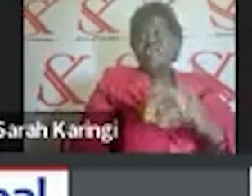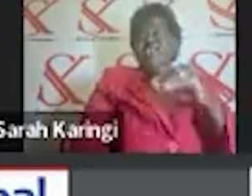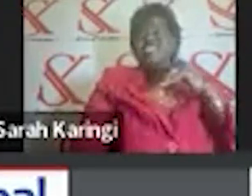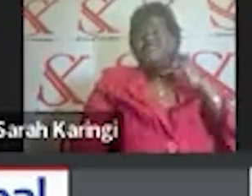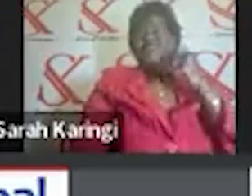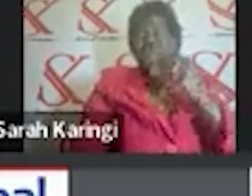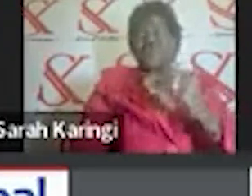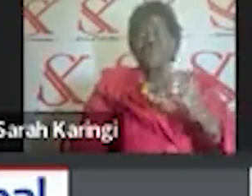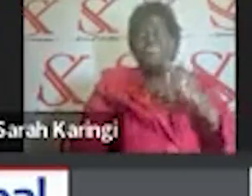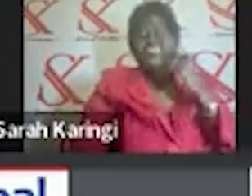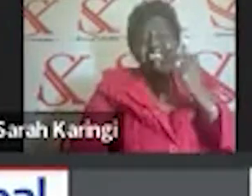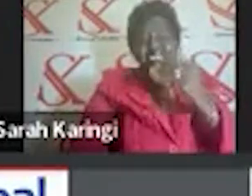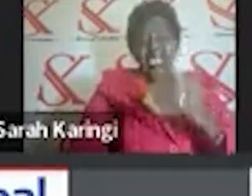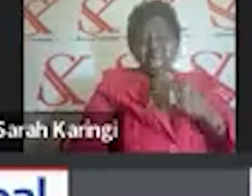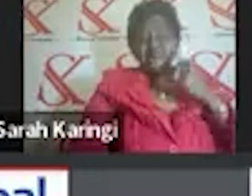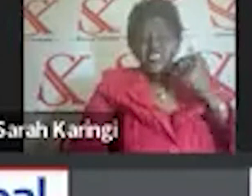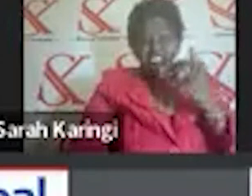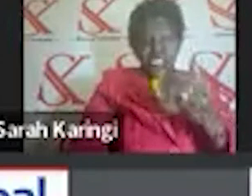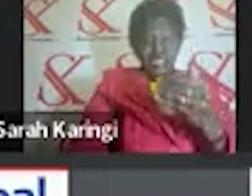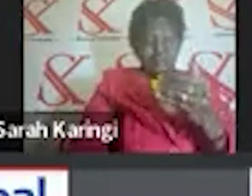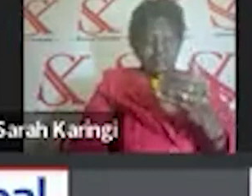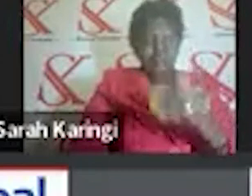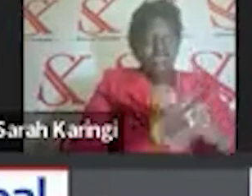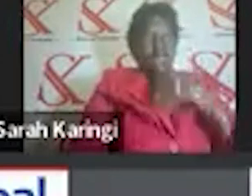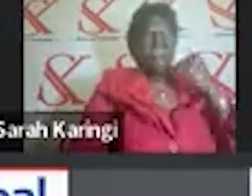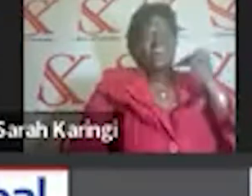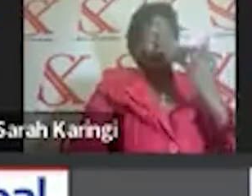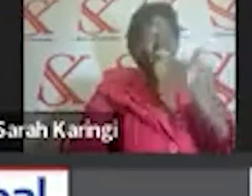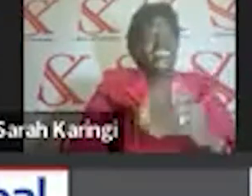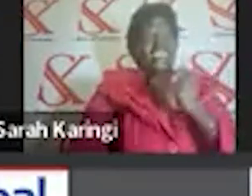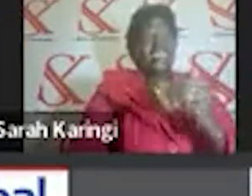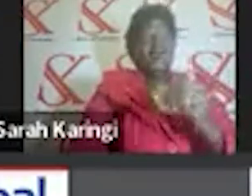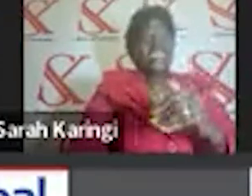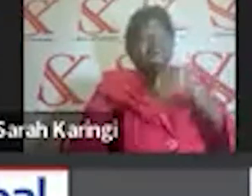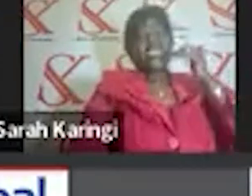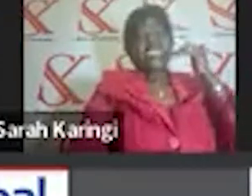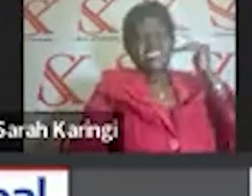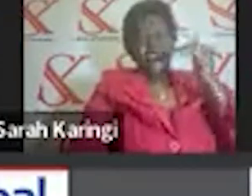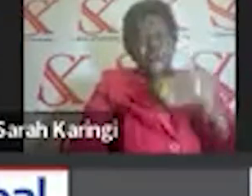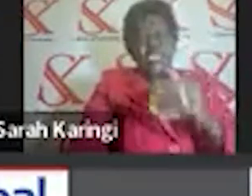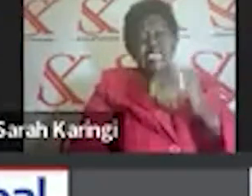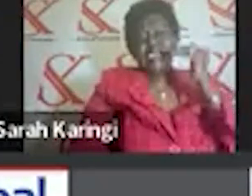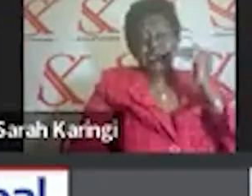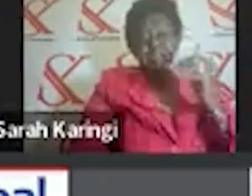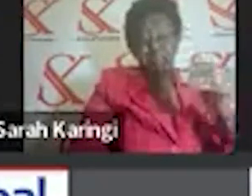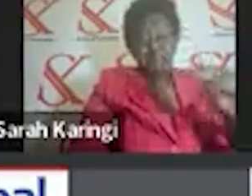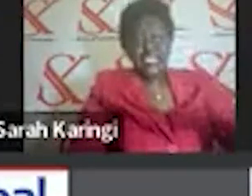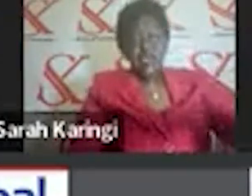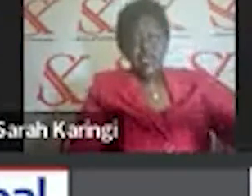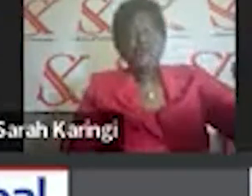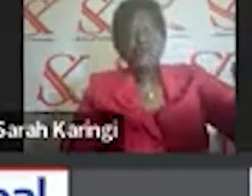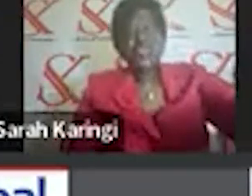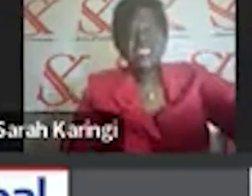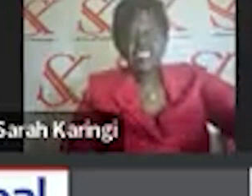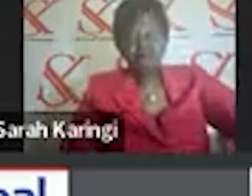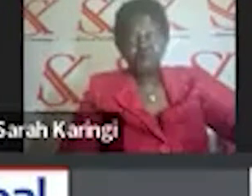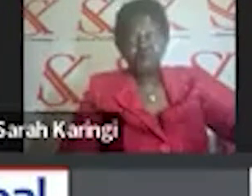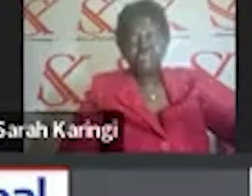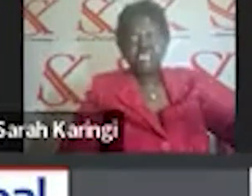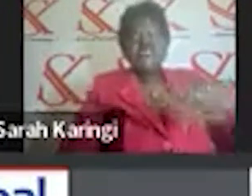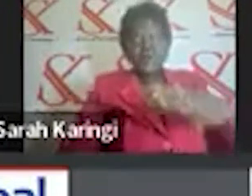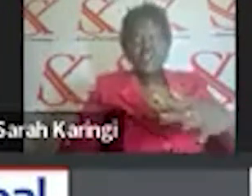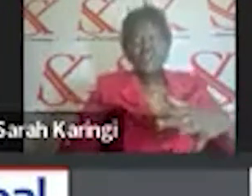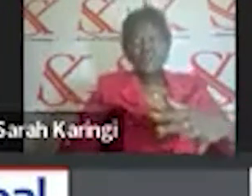successful is because we really care about each other. We know each other. Wherever any Jew is in South Africa, we know where they